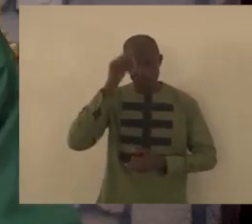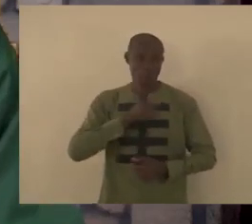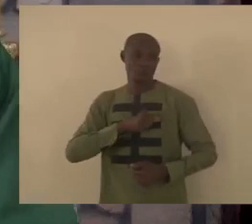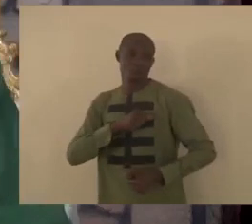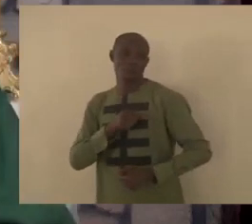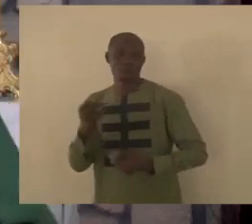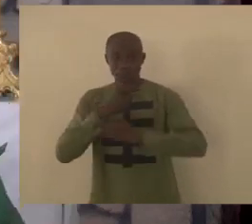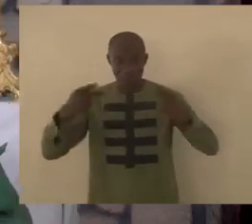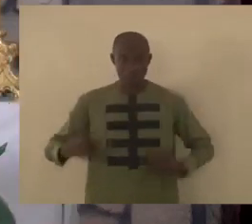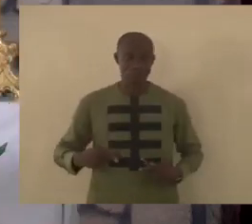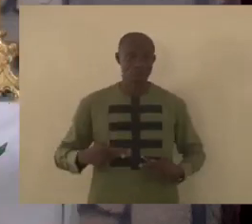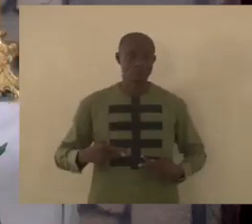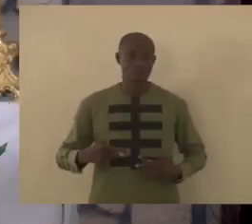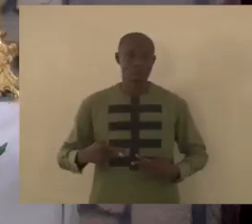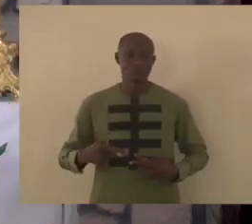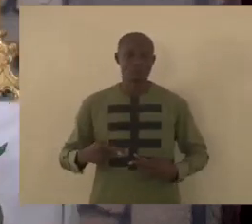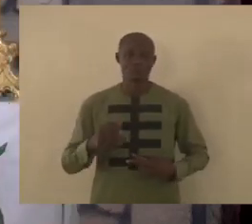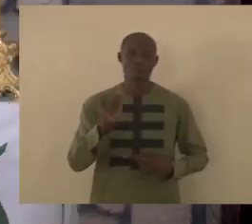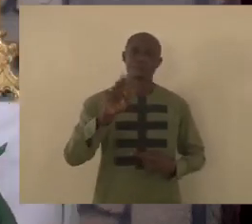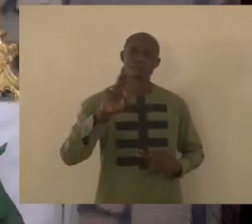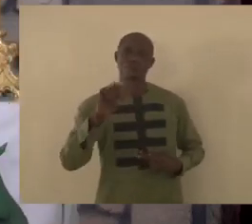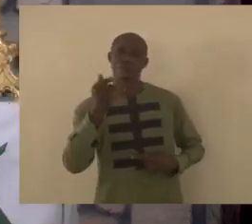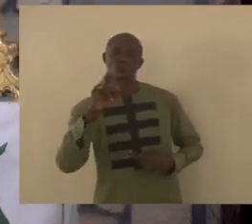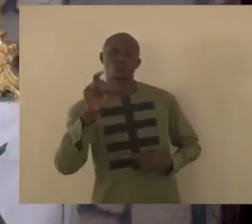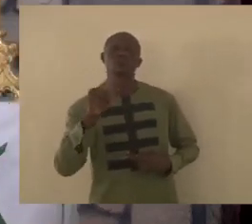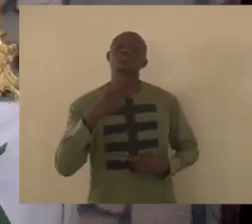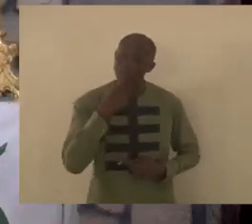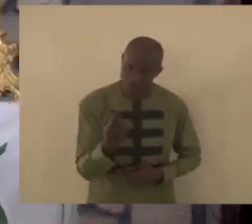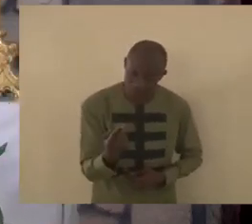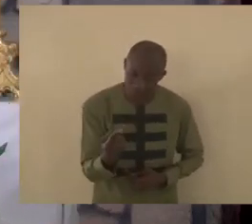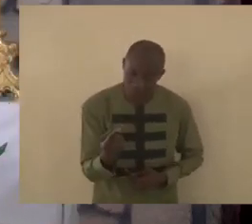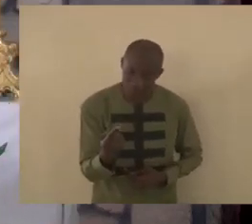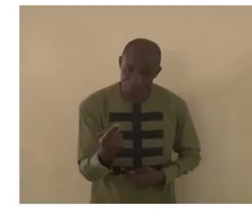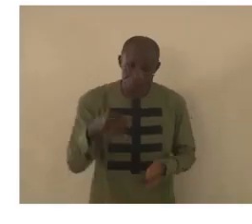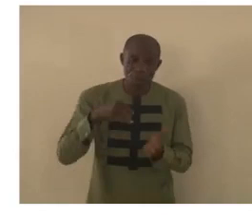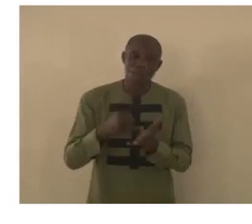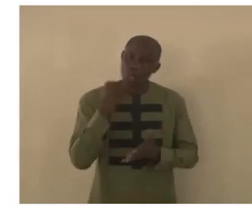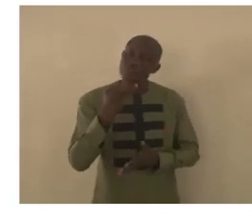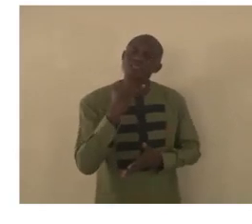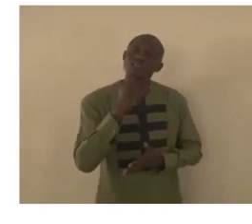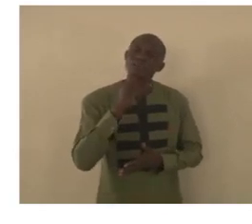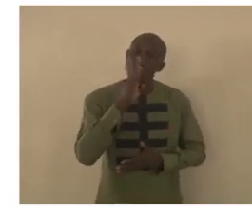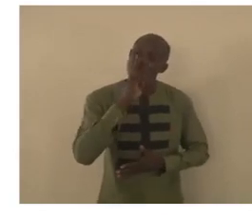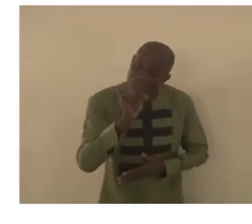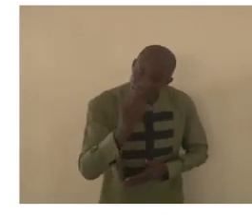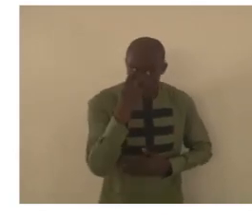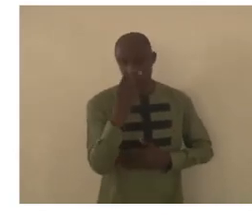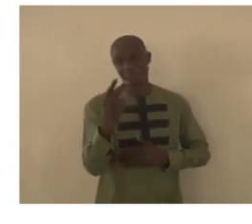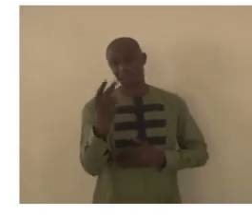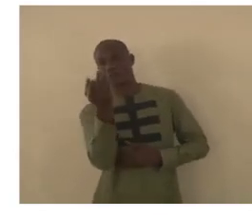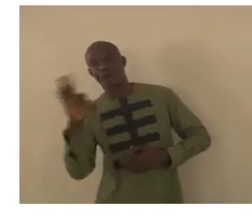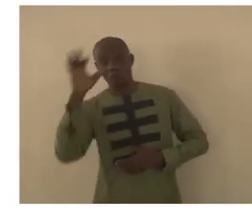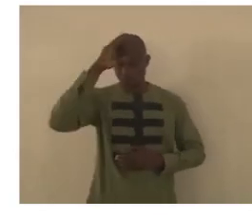concerning the attitudes of the scribes and Pharisees, St. Augustine has this to say. He says, it is not the being